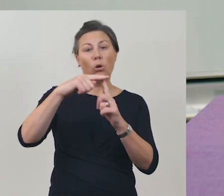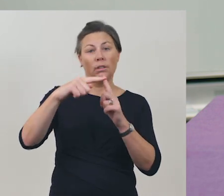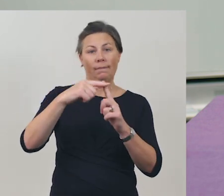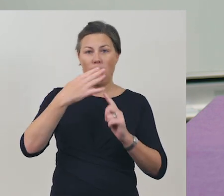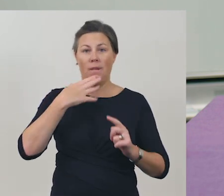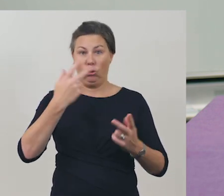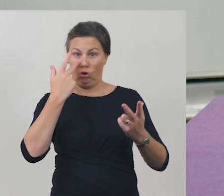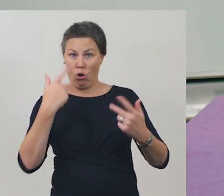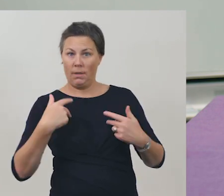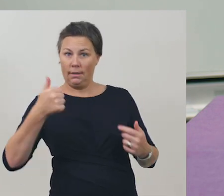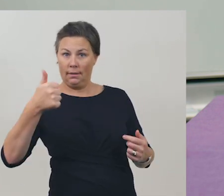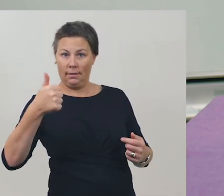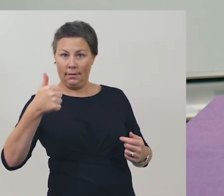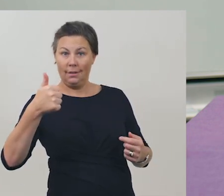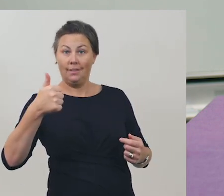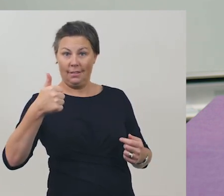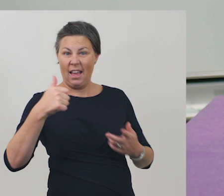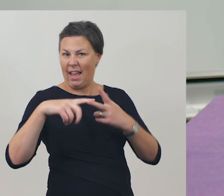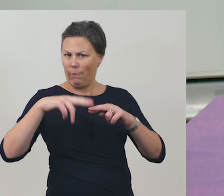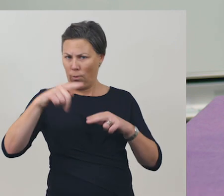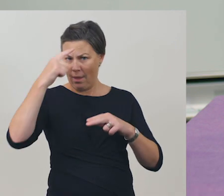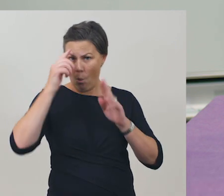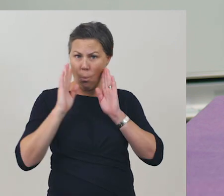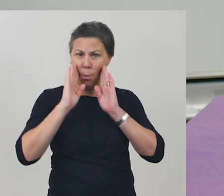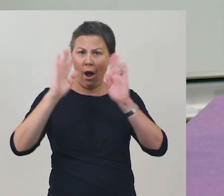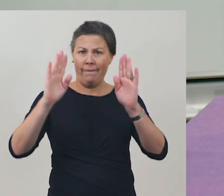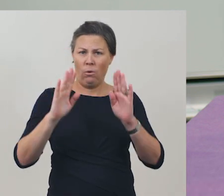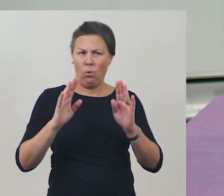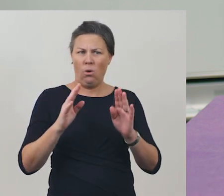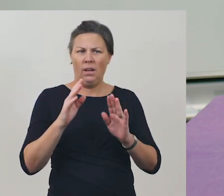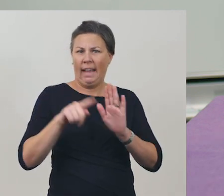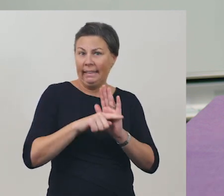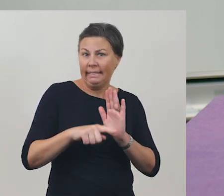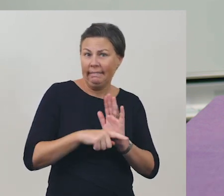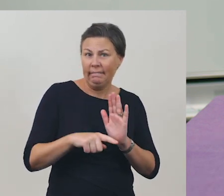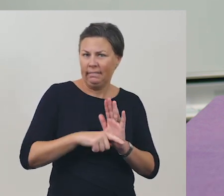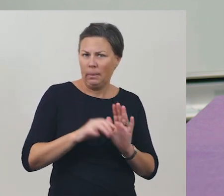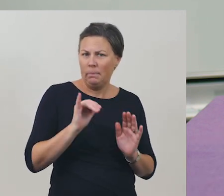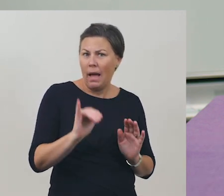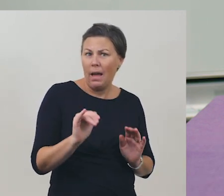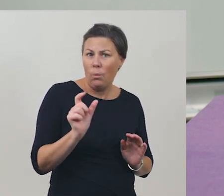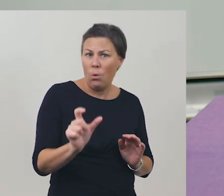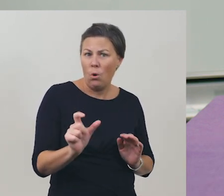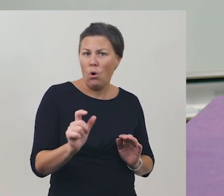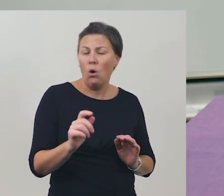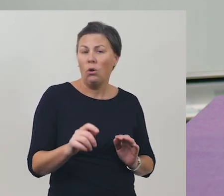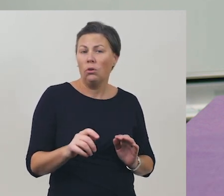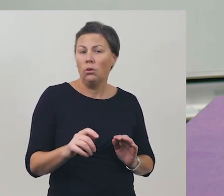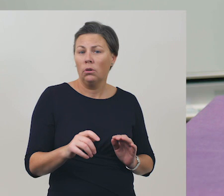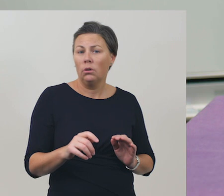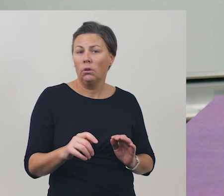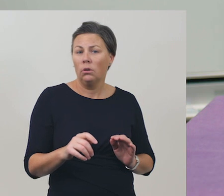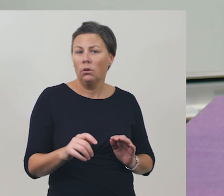thumbs up. If you think wonderful is an adjective used to express a negative feeling or opinion about the